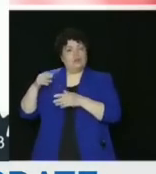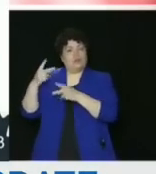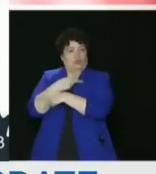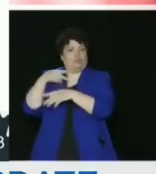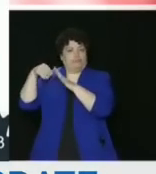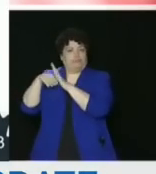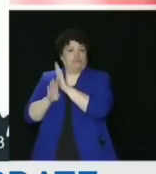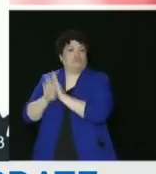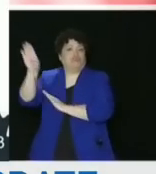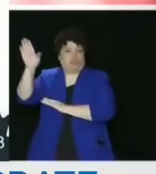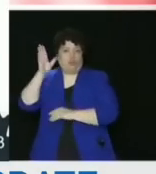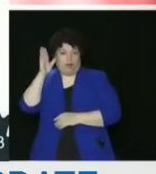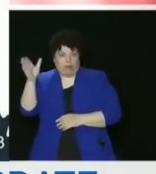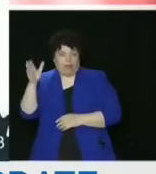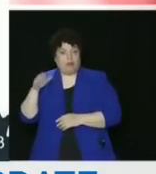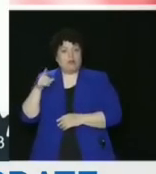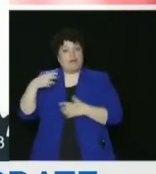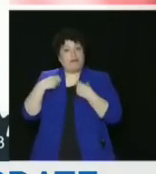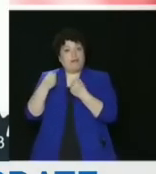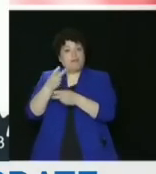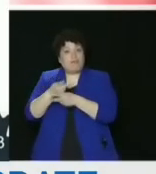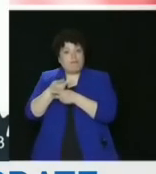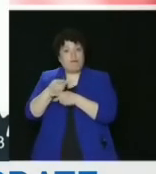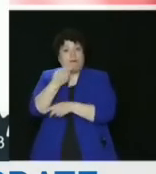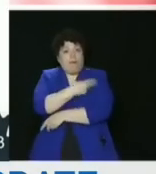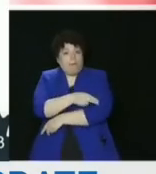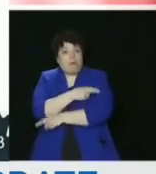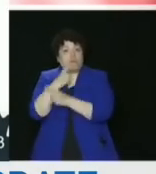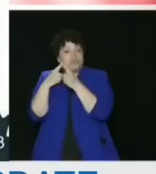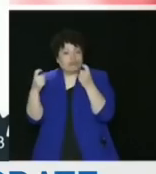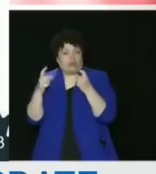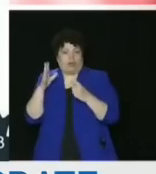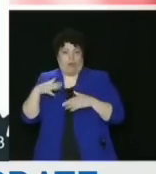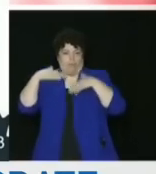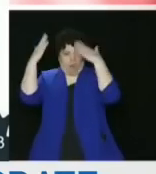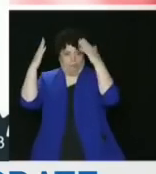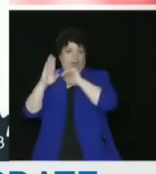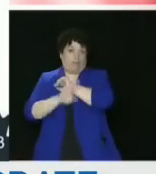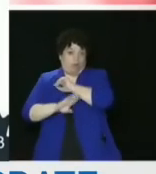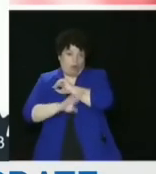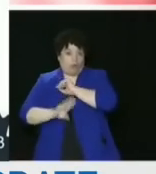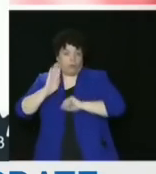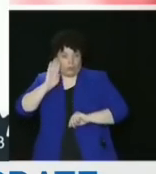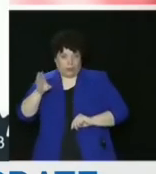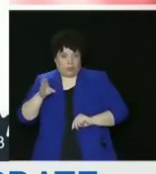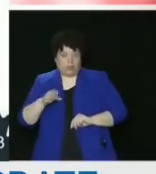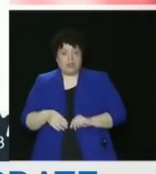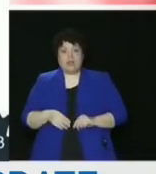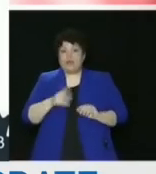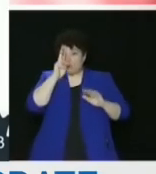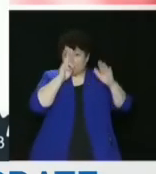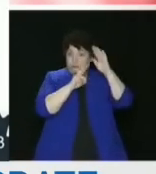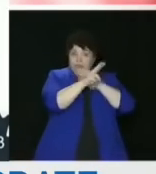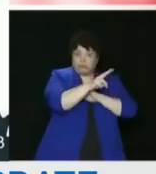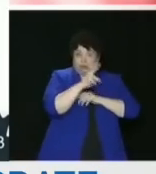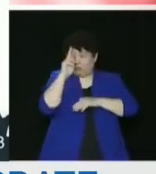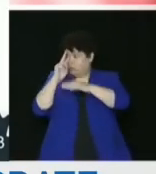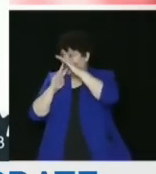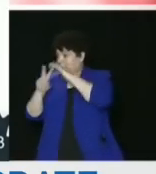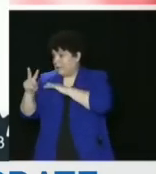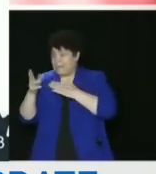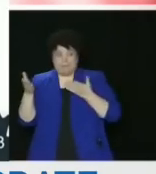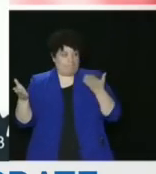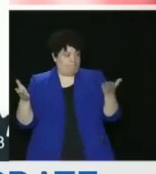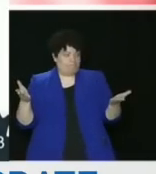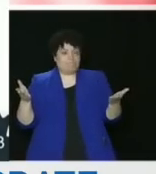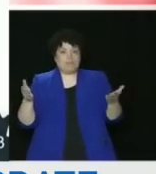this would dépassée d'ici overwhelm the l'automne. healthcare Ces system modèles capacity démontrent by the fall. qu'il est These essentiel models d'atteindre un taux demonstrate that élevé achieving d'acceptation